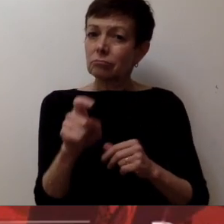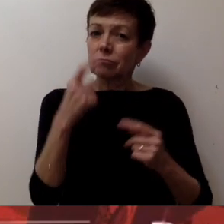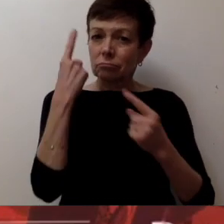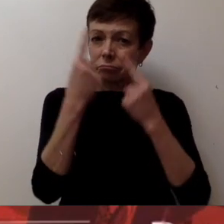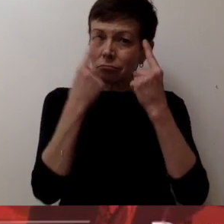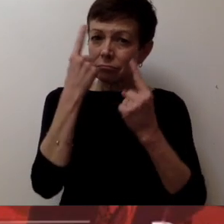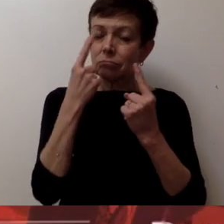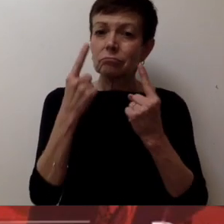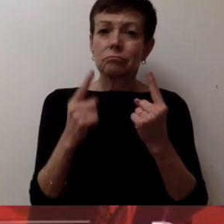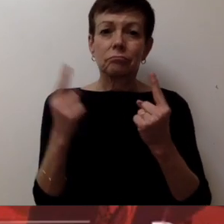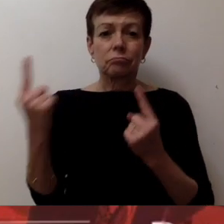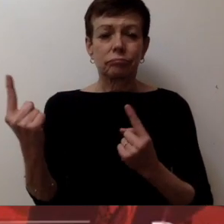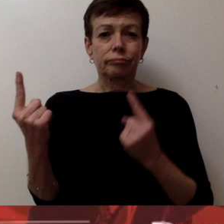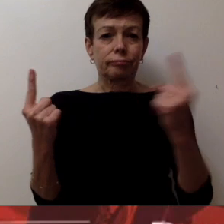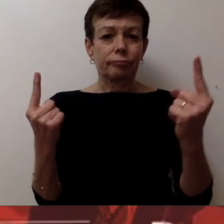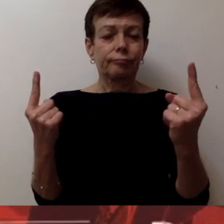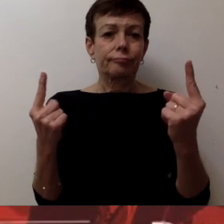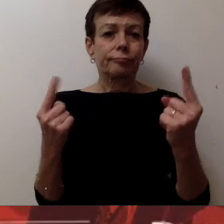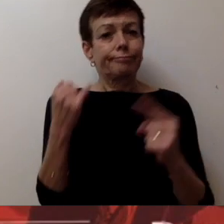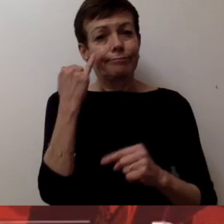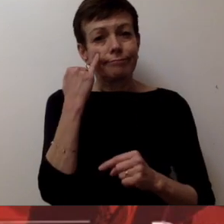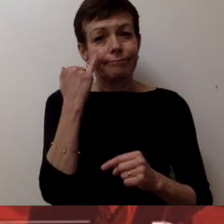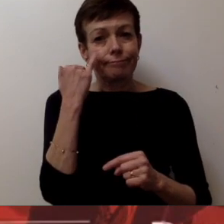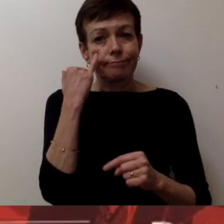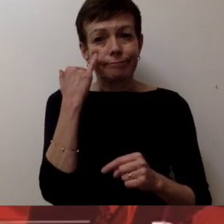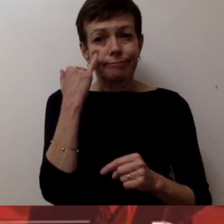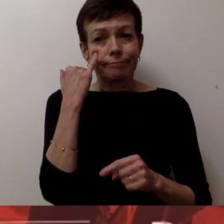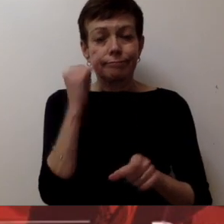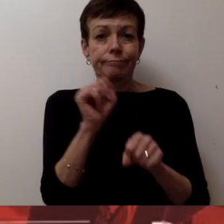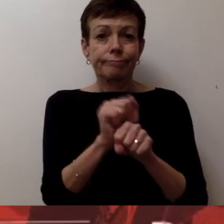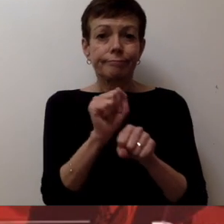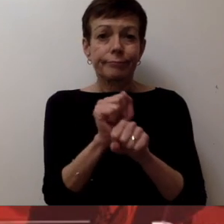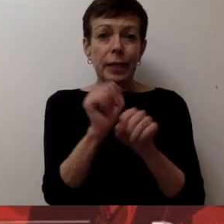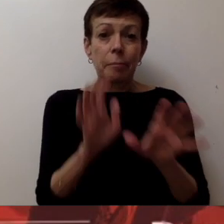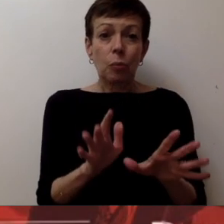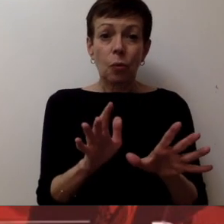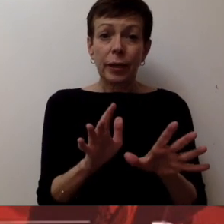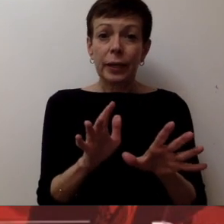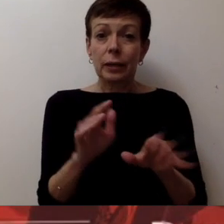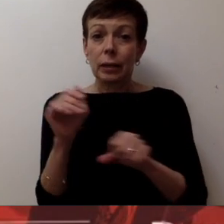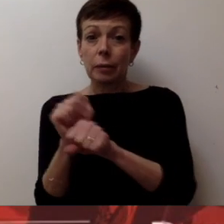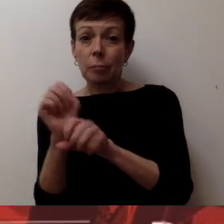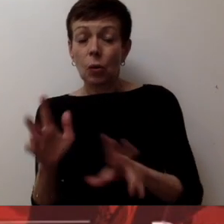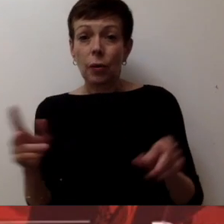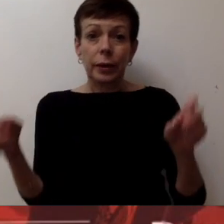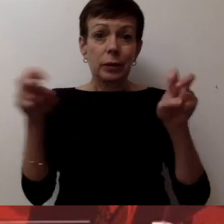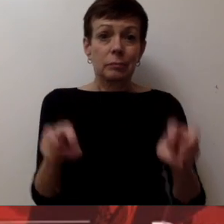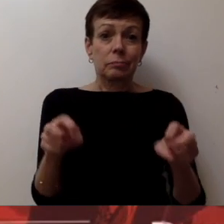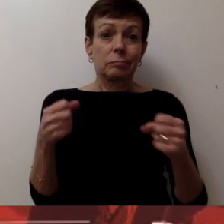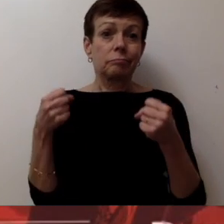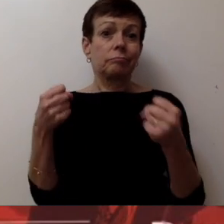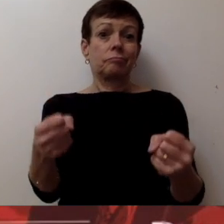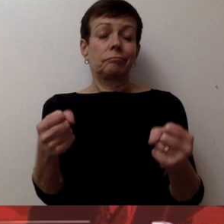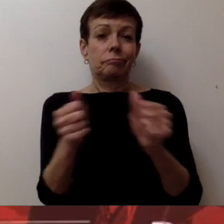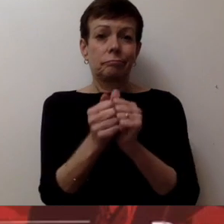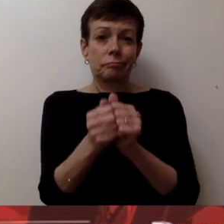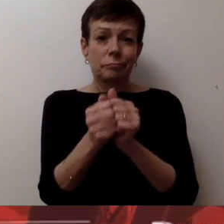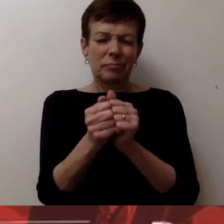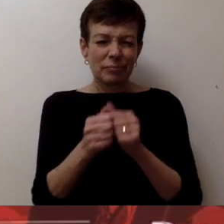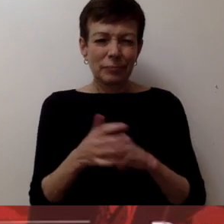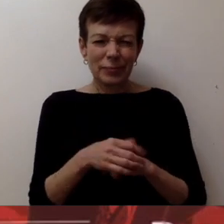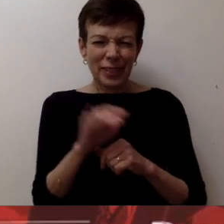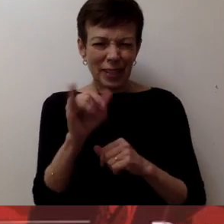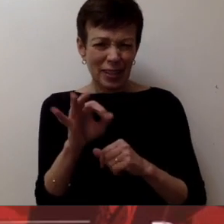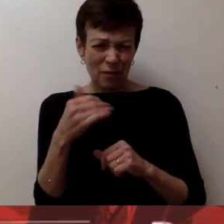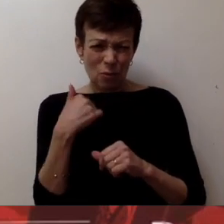social distancing when asking employees to drive together, ride share, etc. So if people have